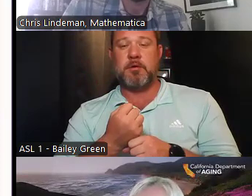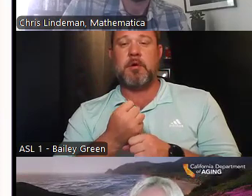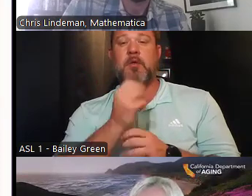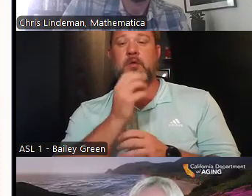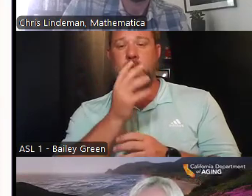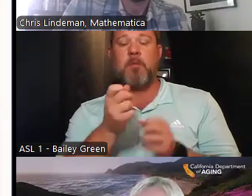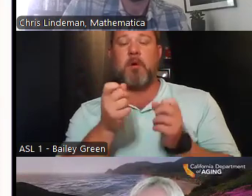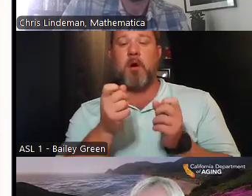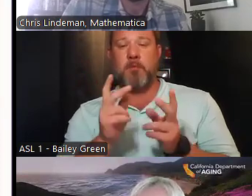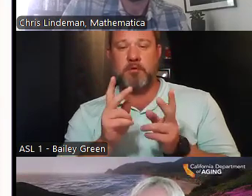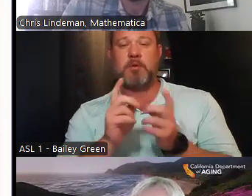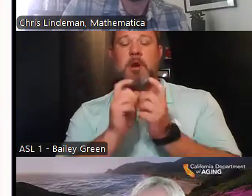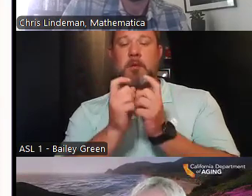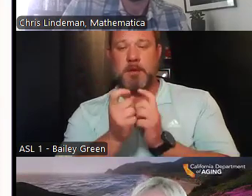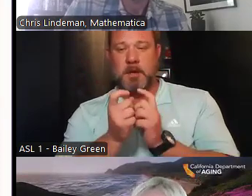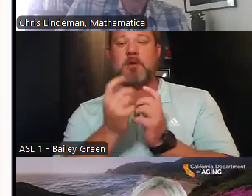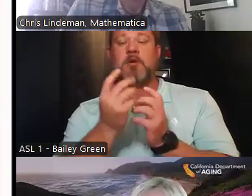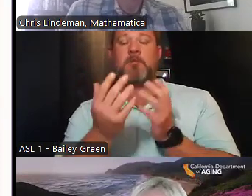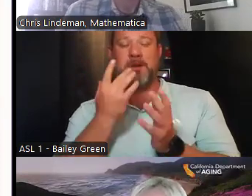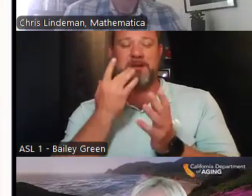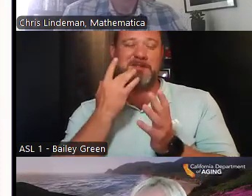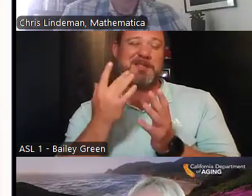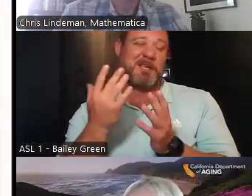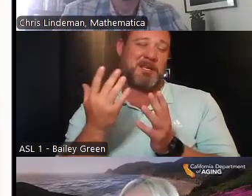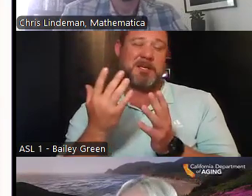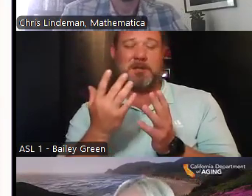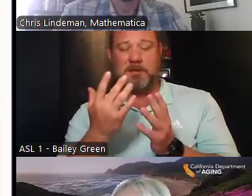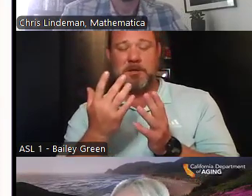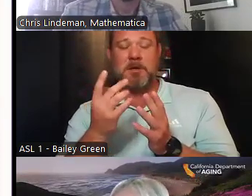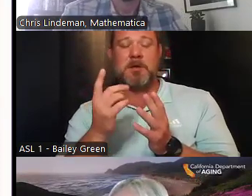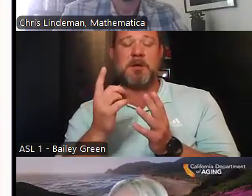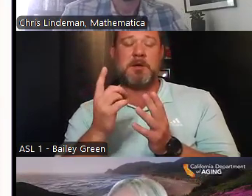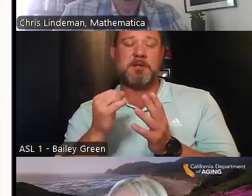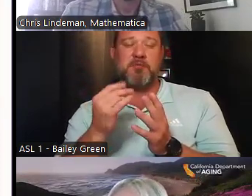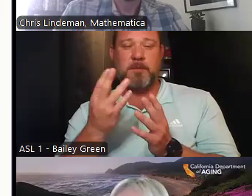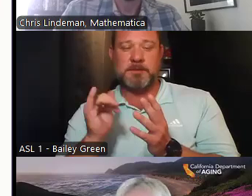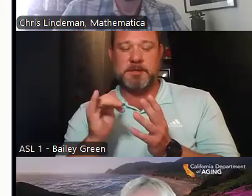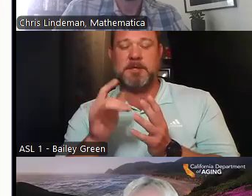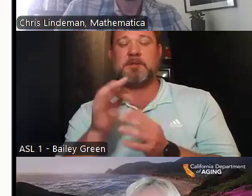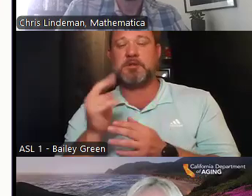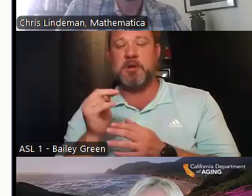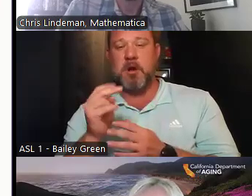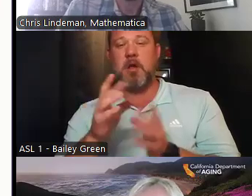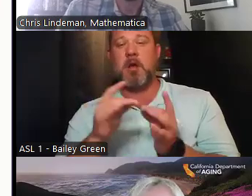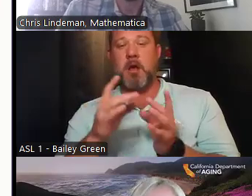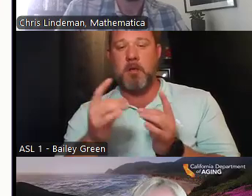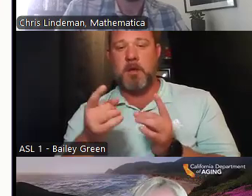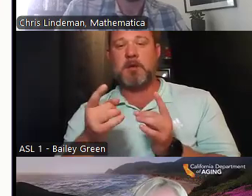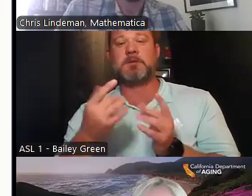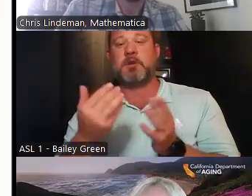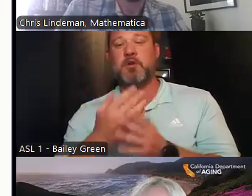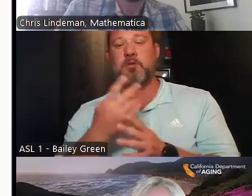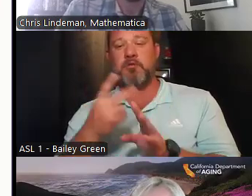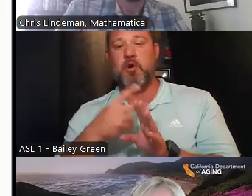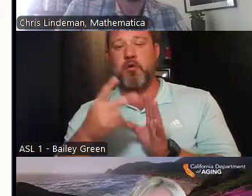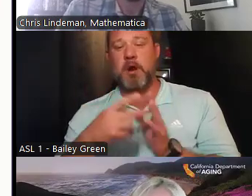be opportunity to update it. You may see discrepancies because as the John in the comments pointed out, he has a new program